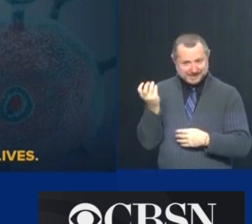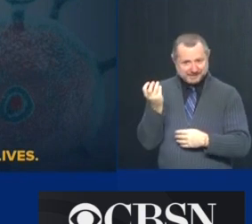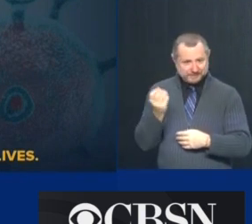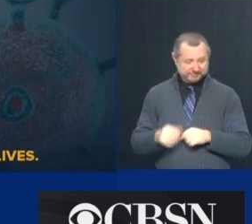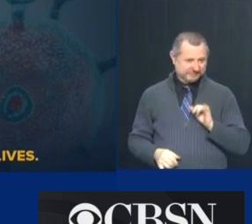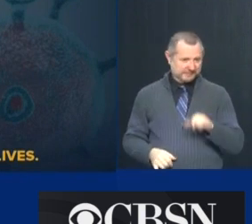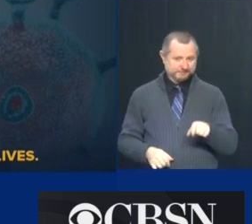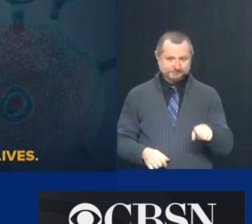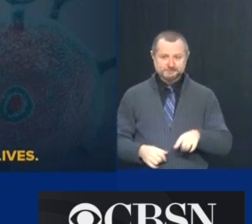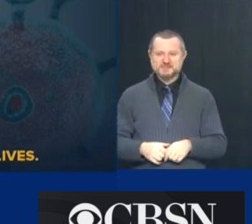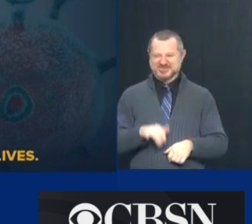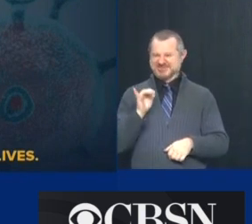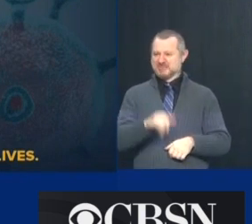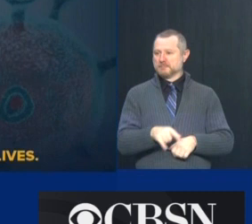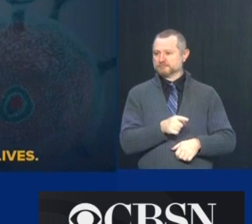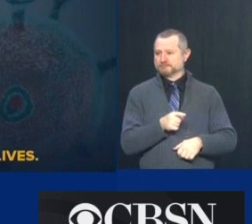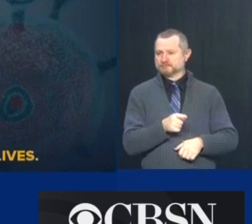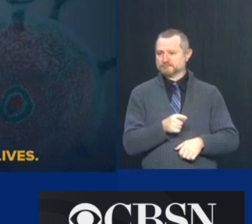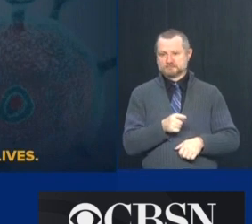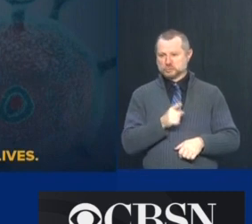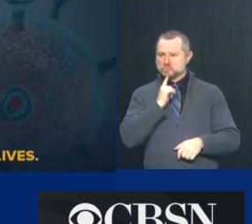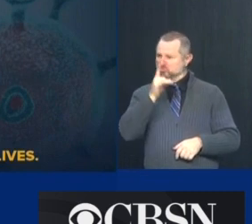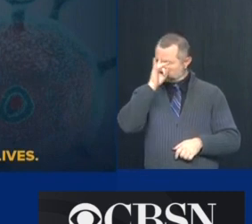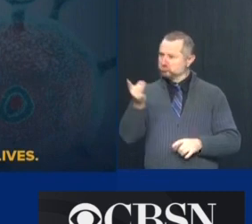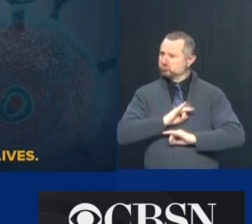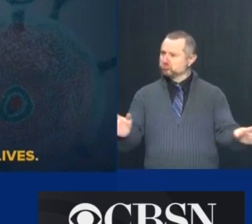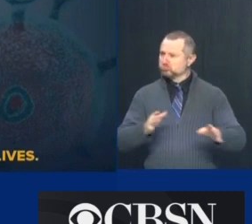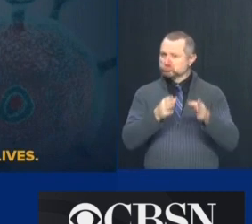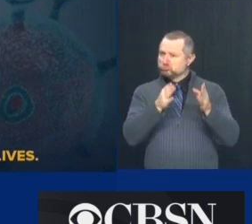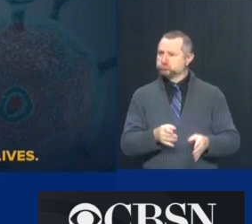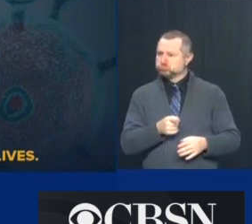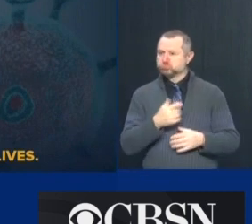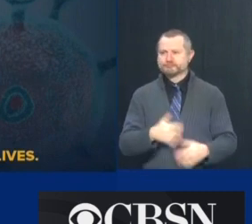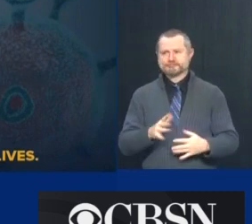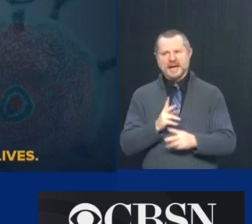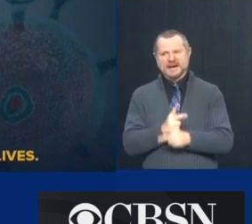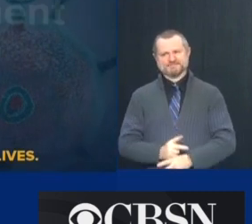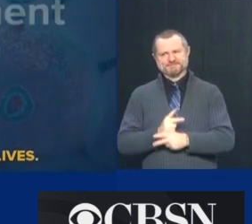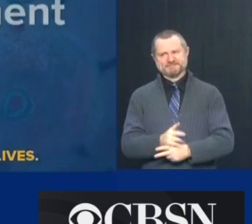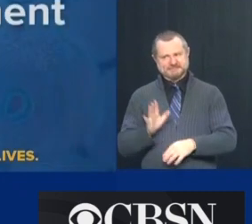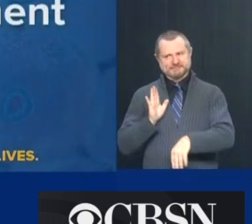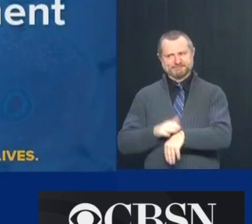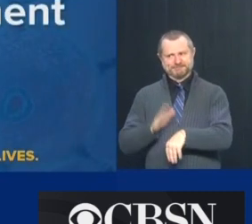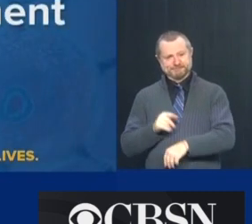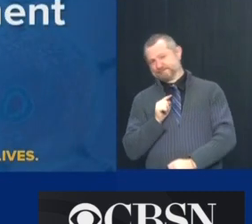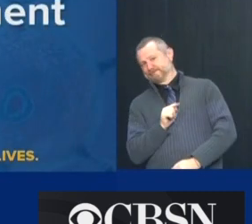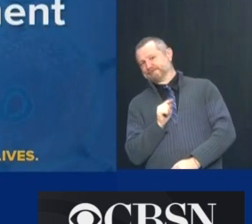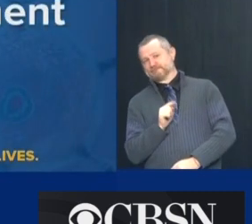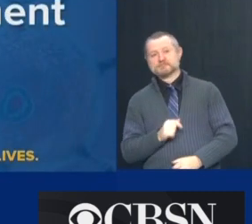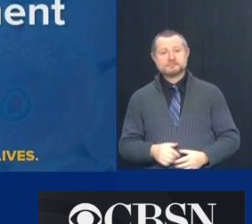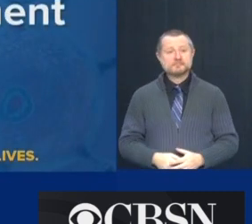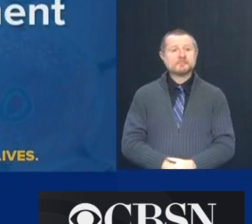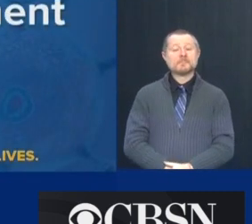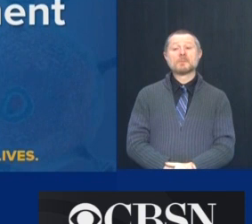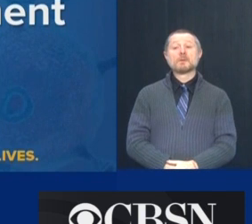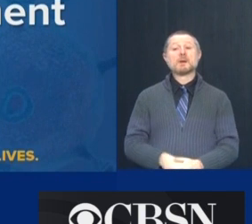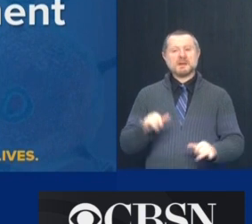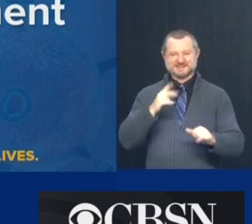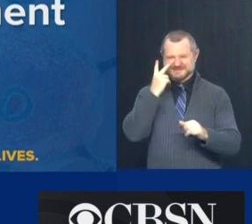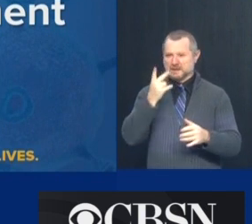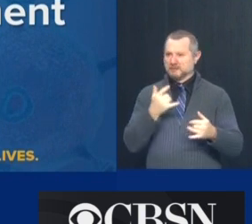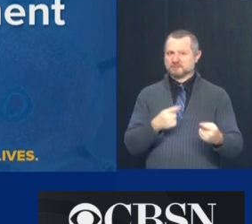COVID Grinch and be on alert, because that is part of this holiday